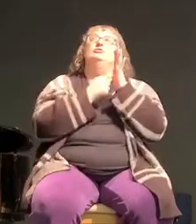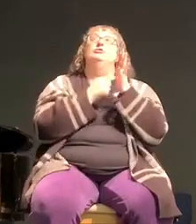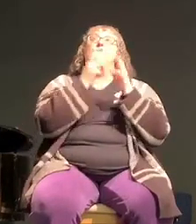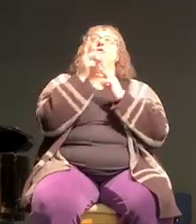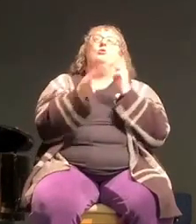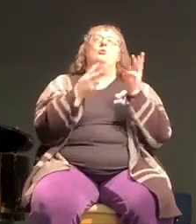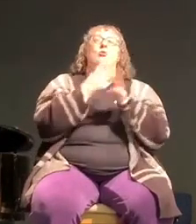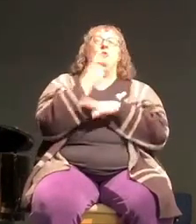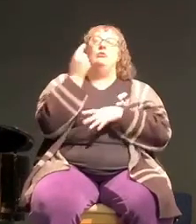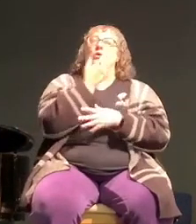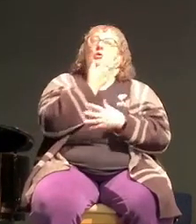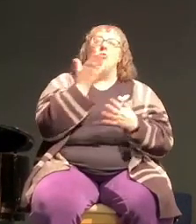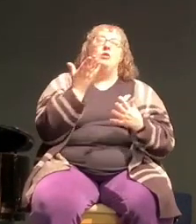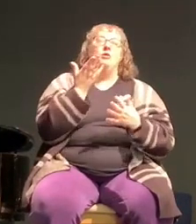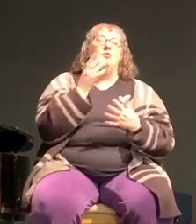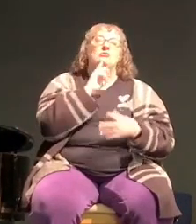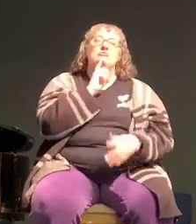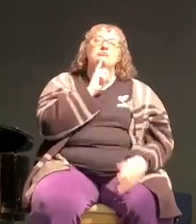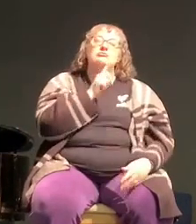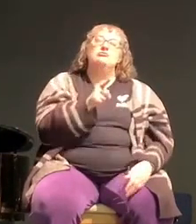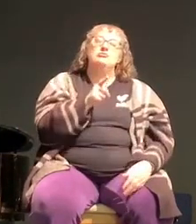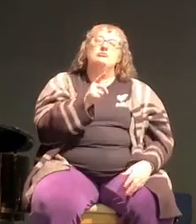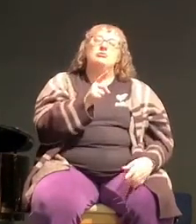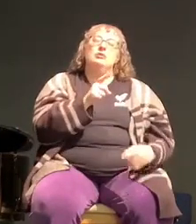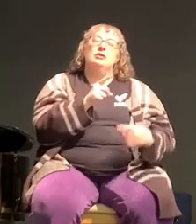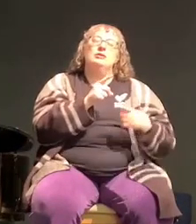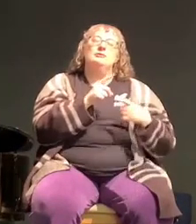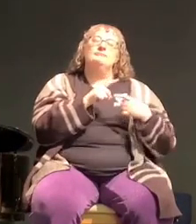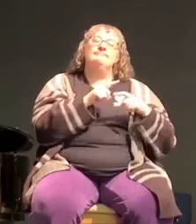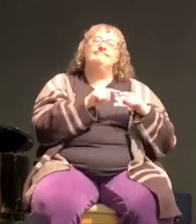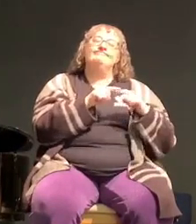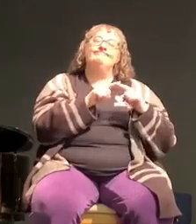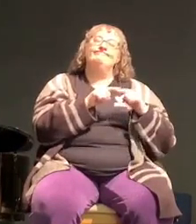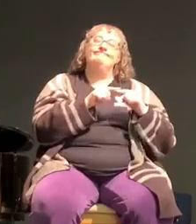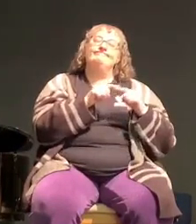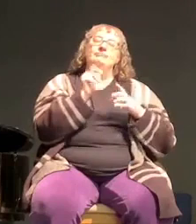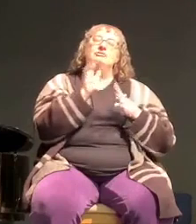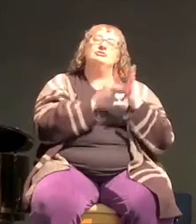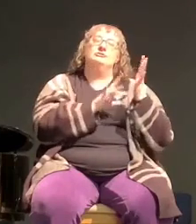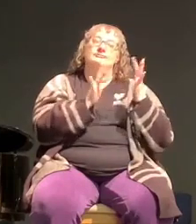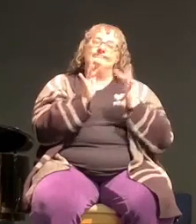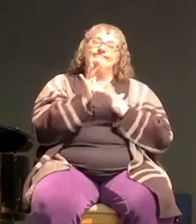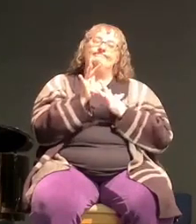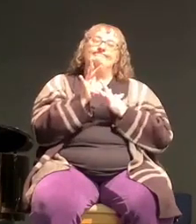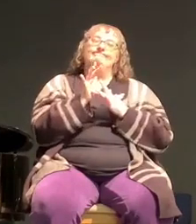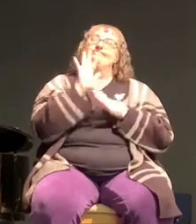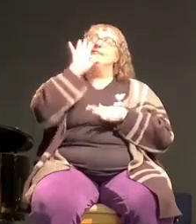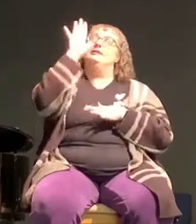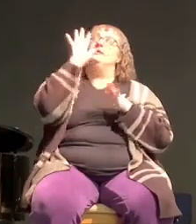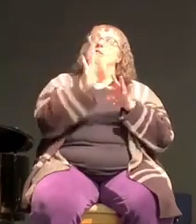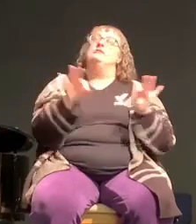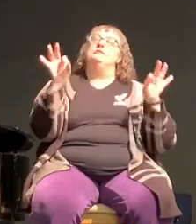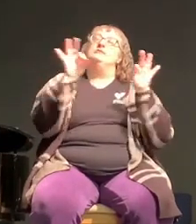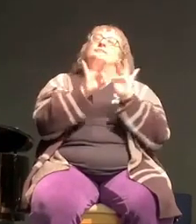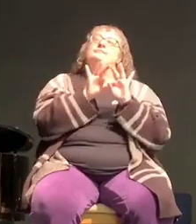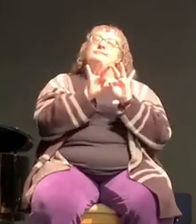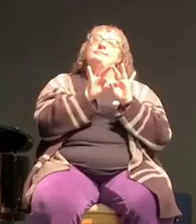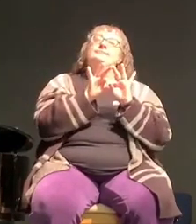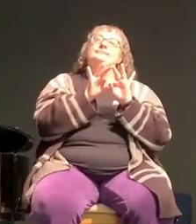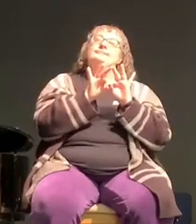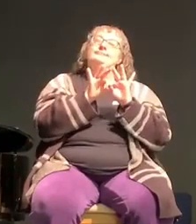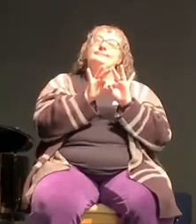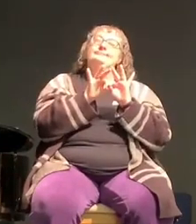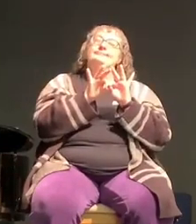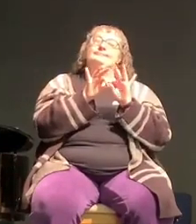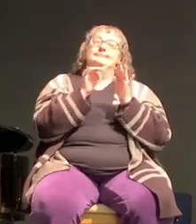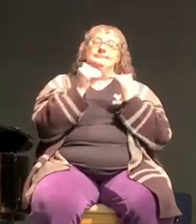the only thing that we are truly hooked on is Jesus. He's what matters most.